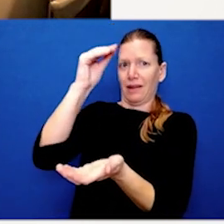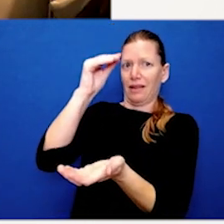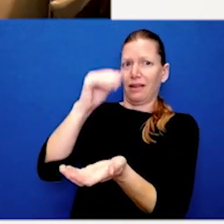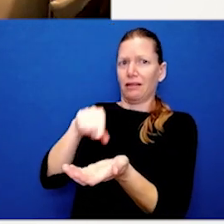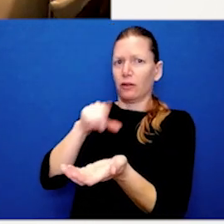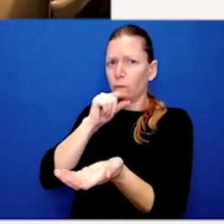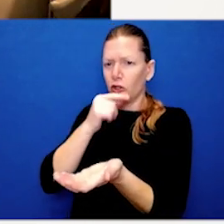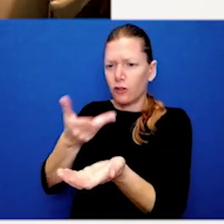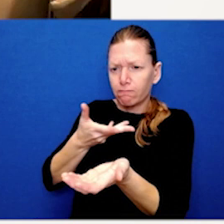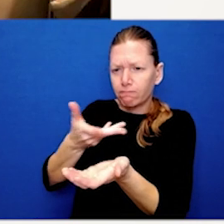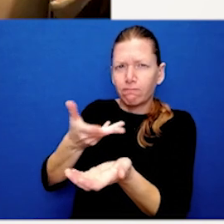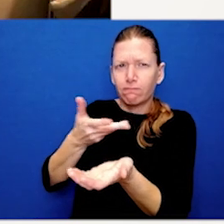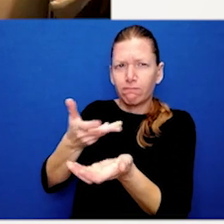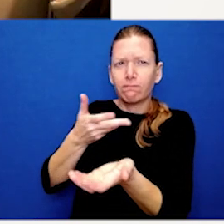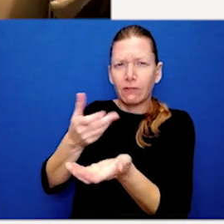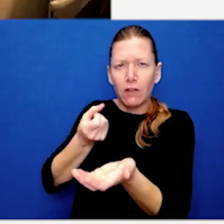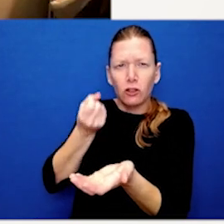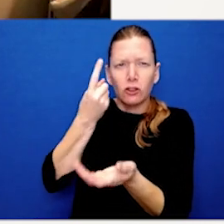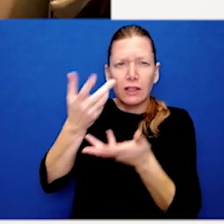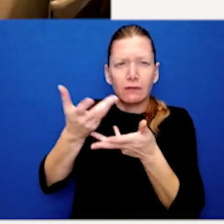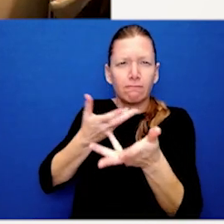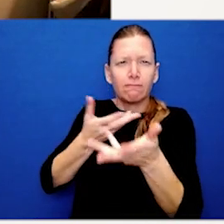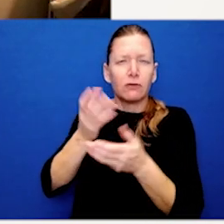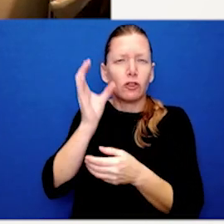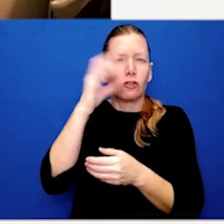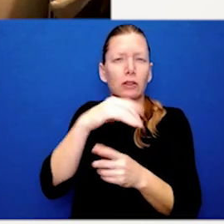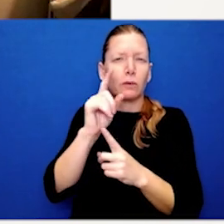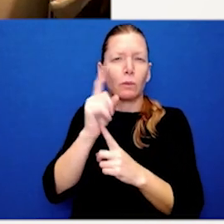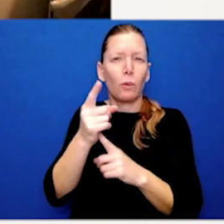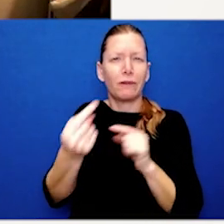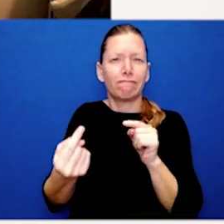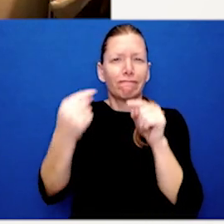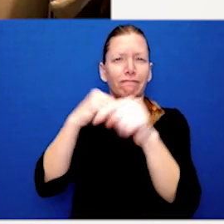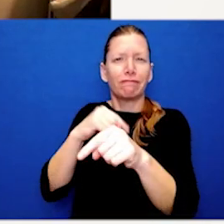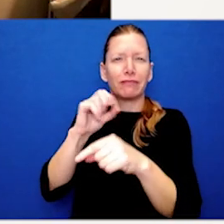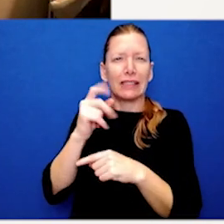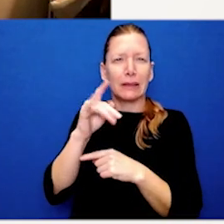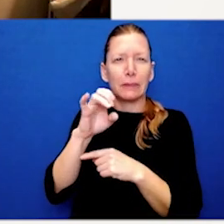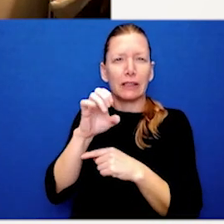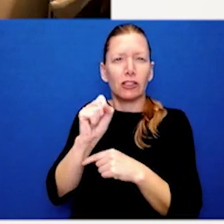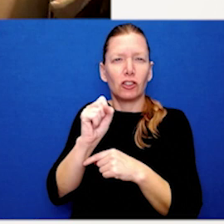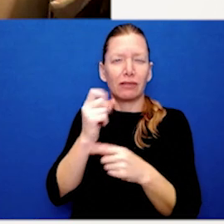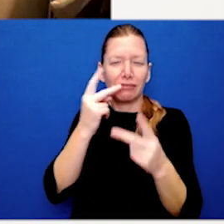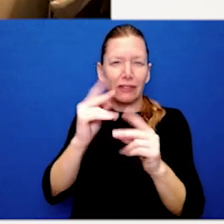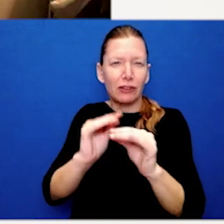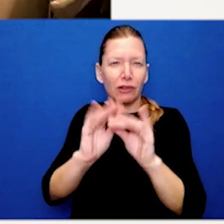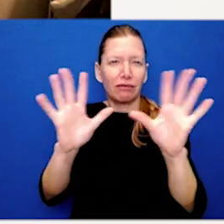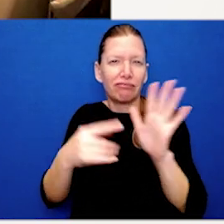man and the bird, that this is a strange moment of trans-species embodiment.